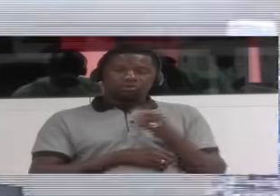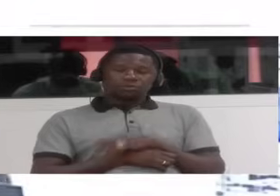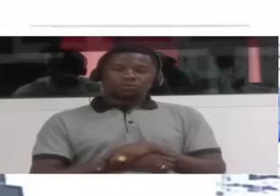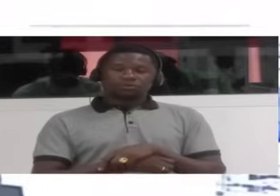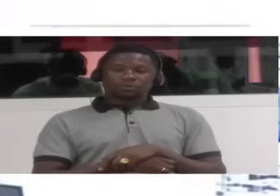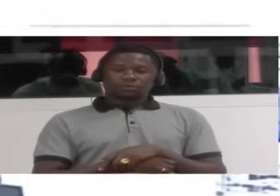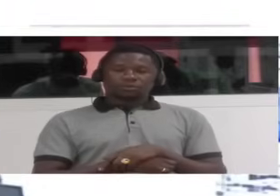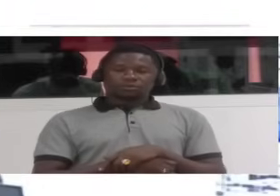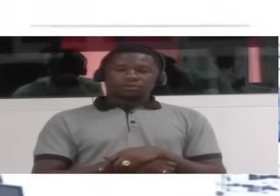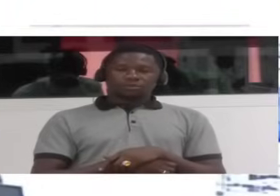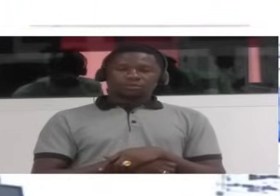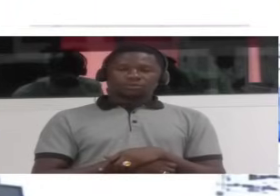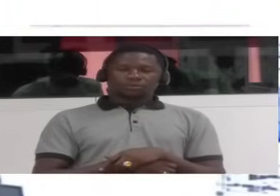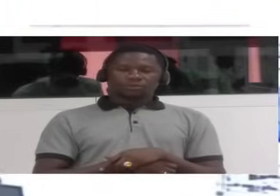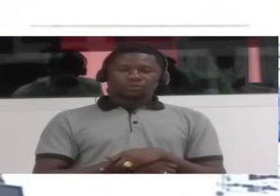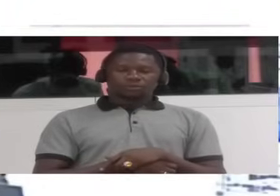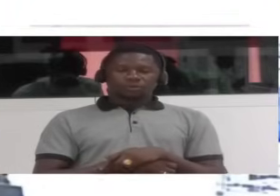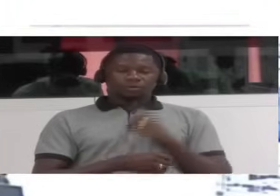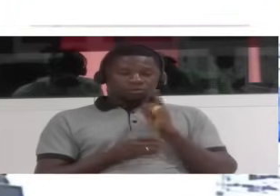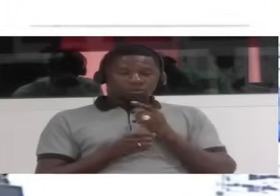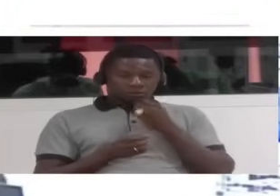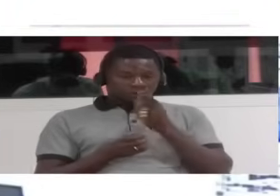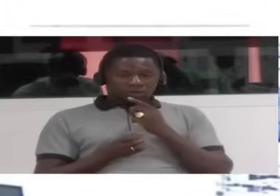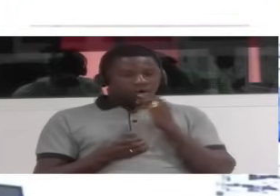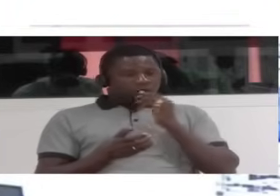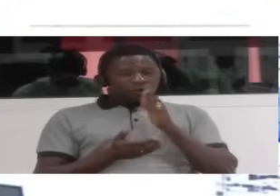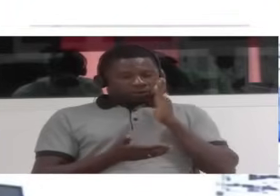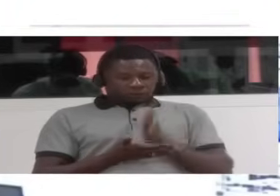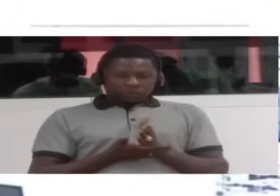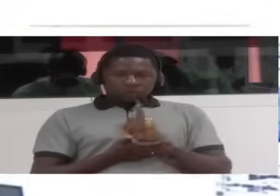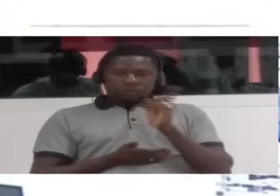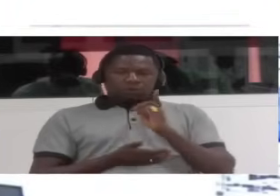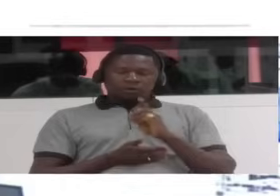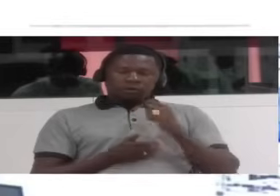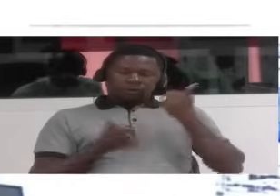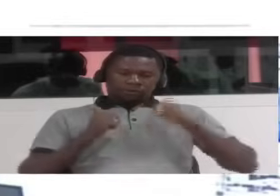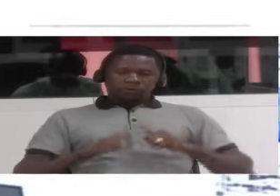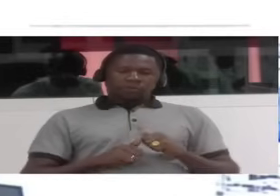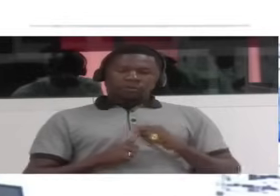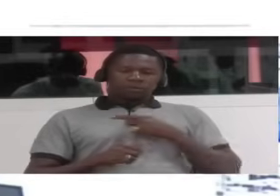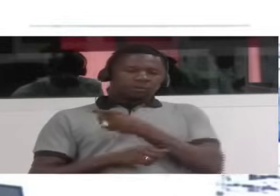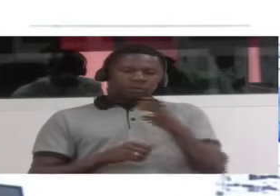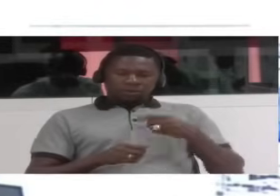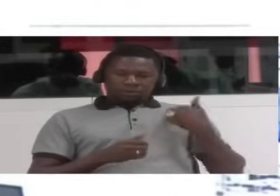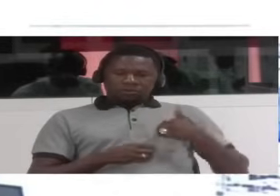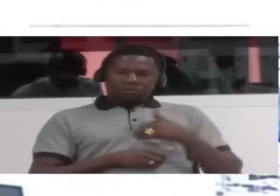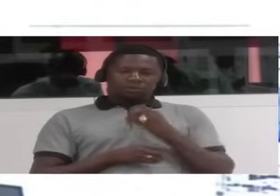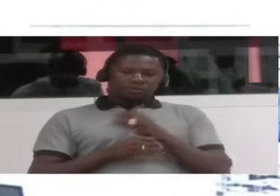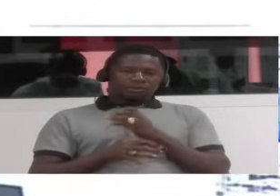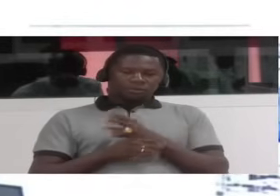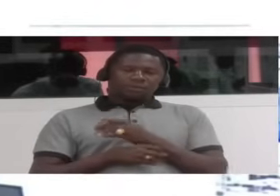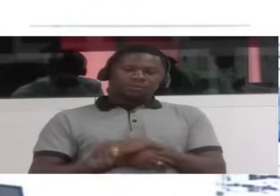But he didn't, he was not specific to what was to be, what was to happen to these